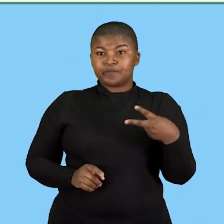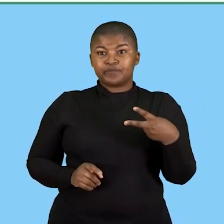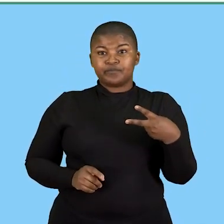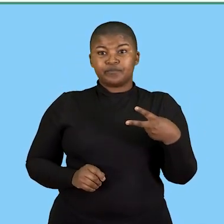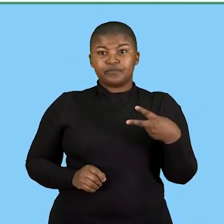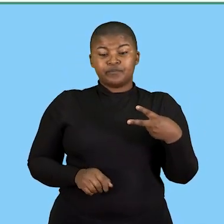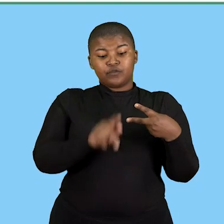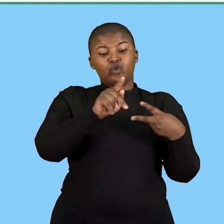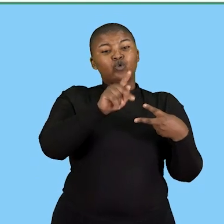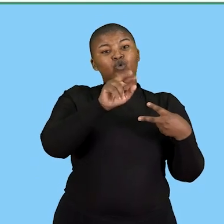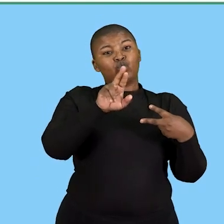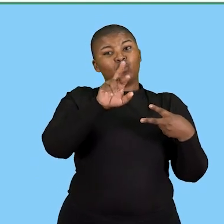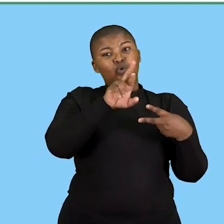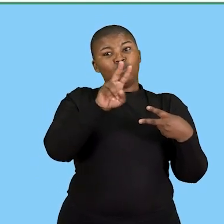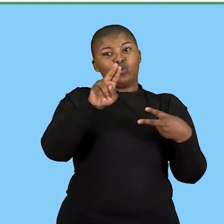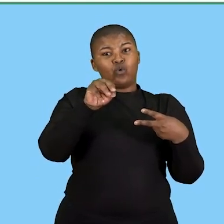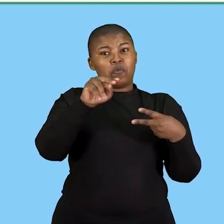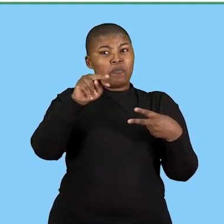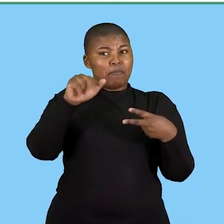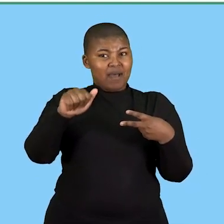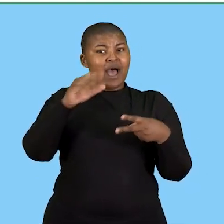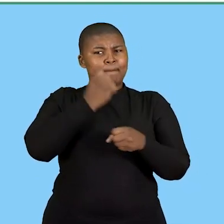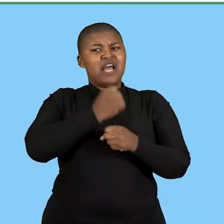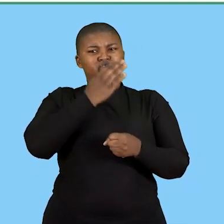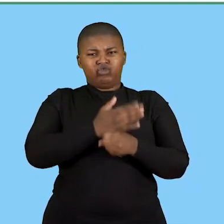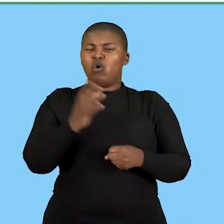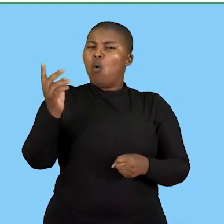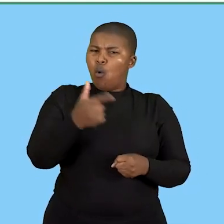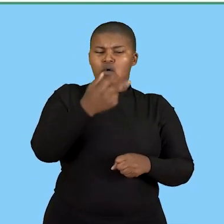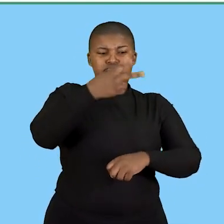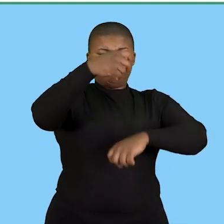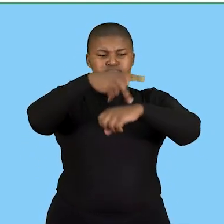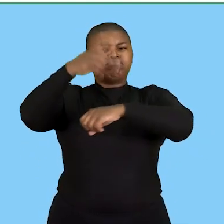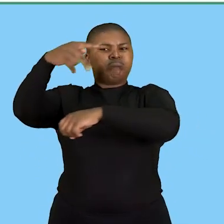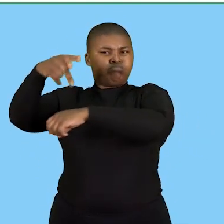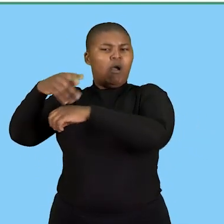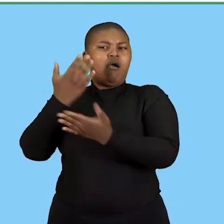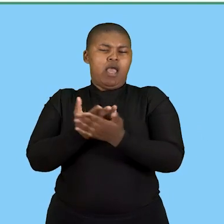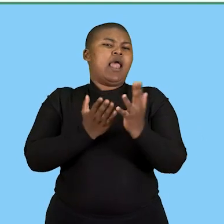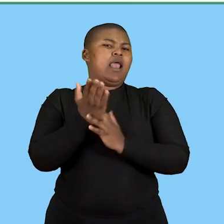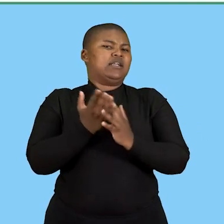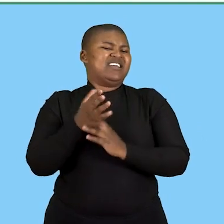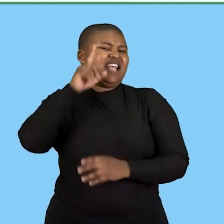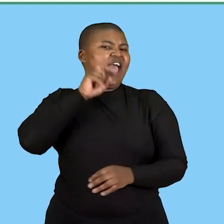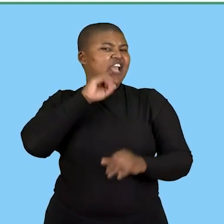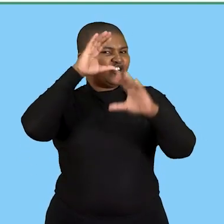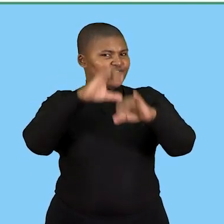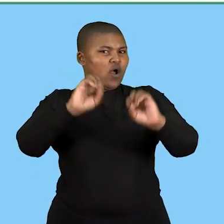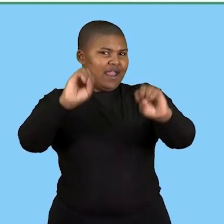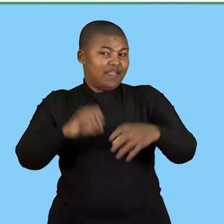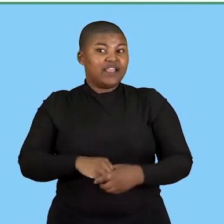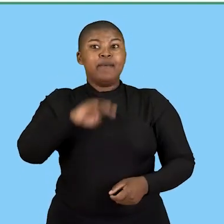2, that in the sentence says now KM ensures that promotion is not linked to age. So